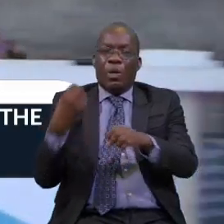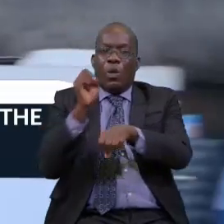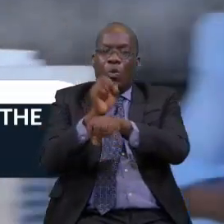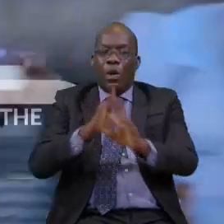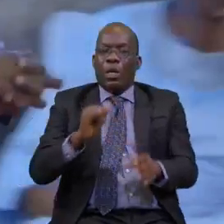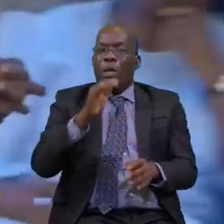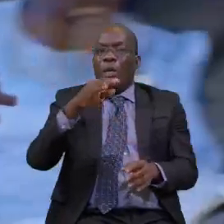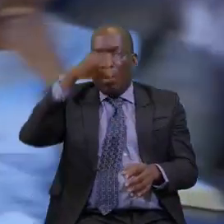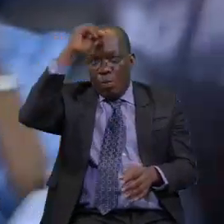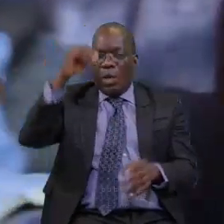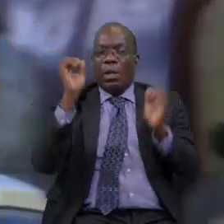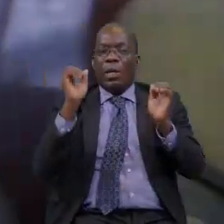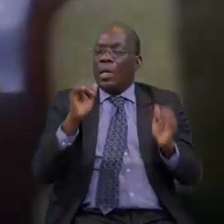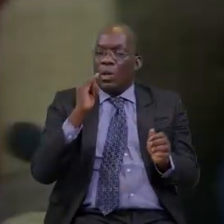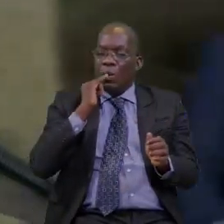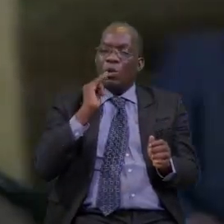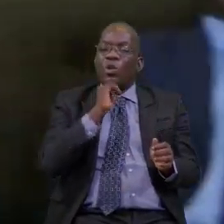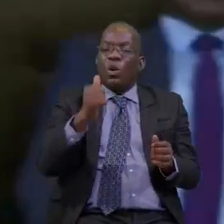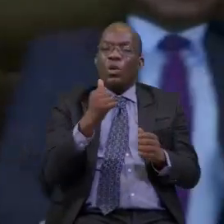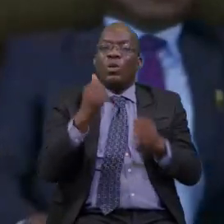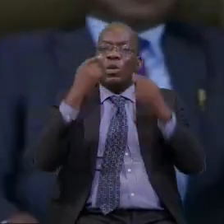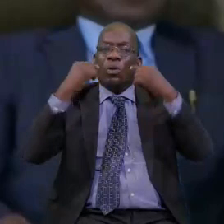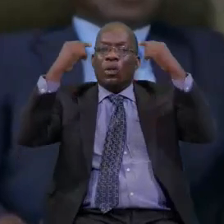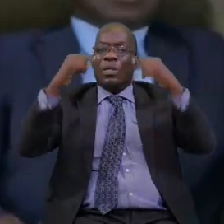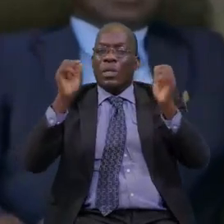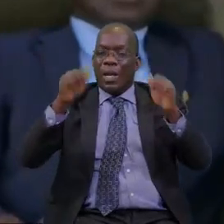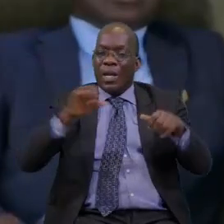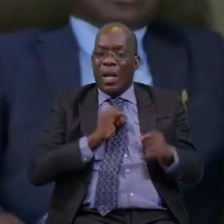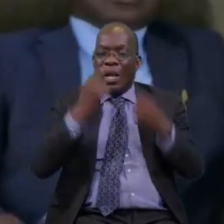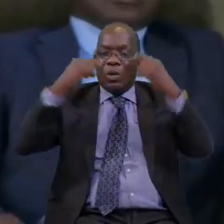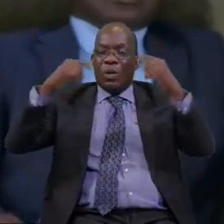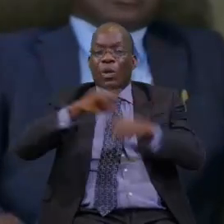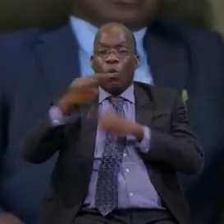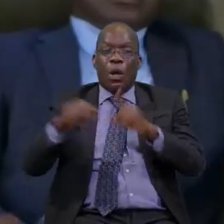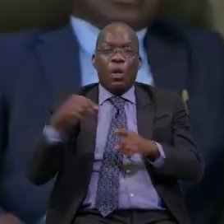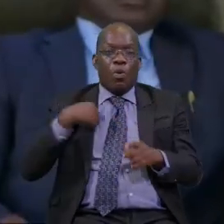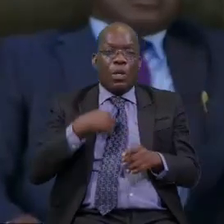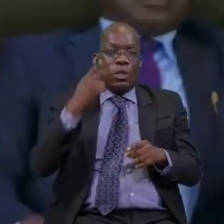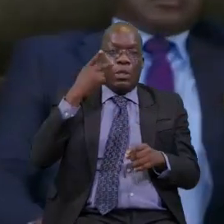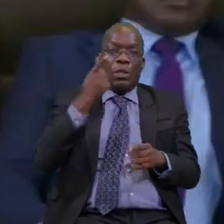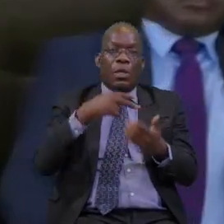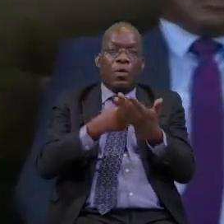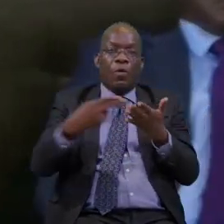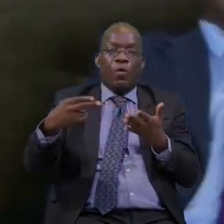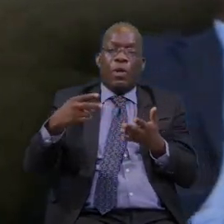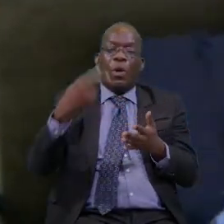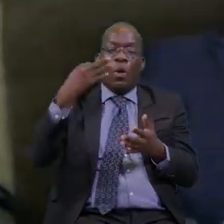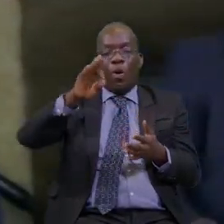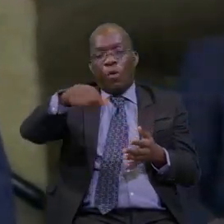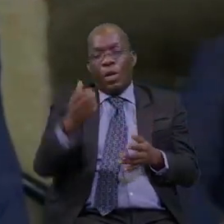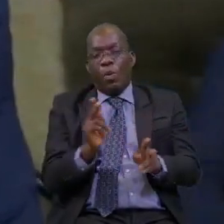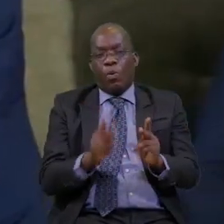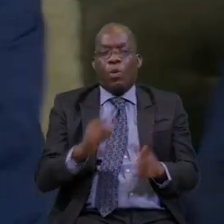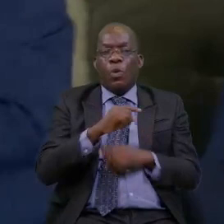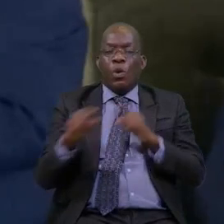I succeed? When we see the failures of other people, when we see the